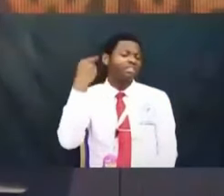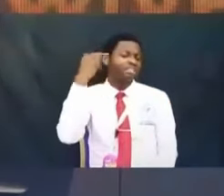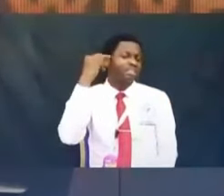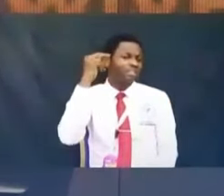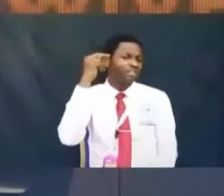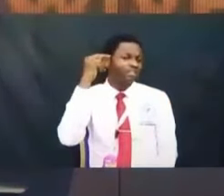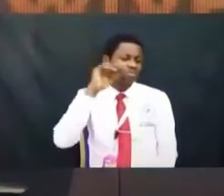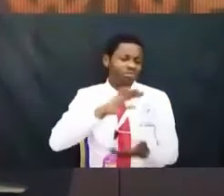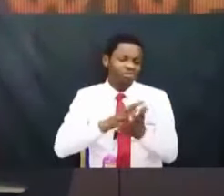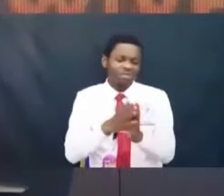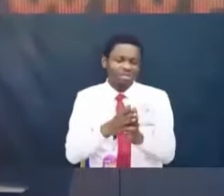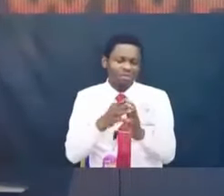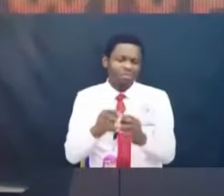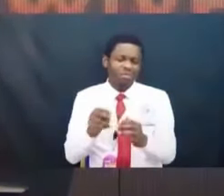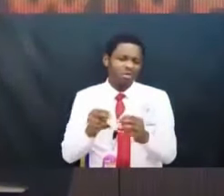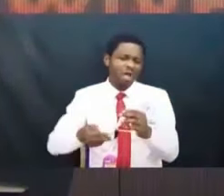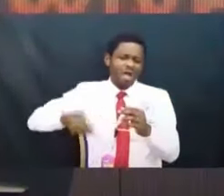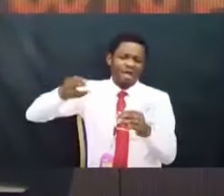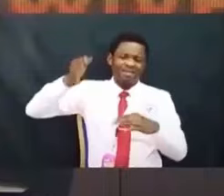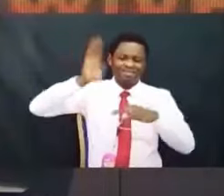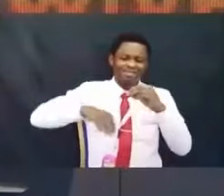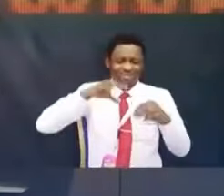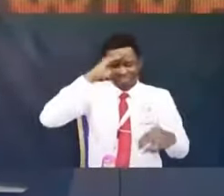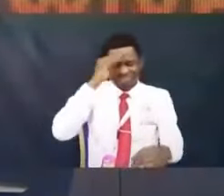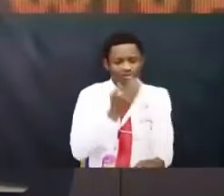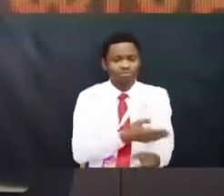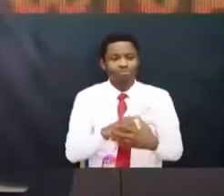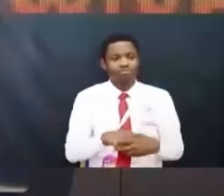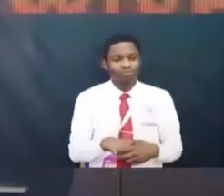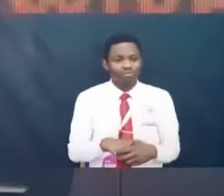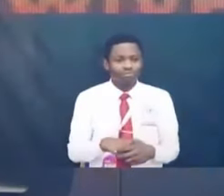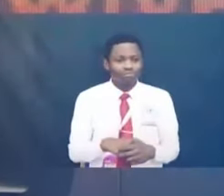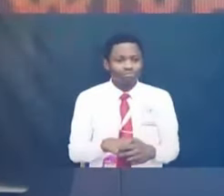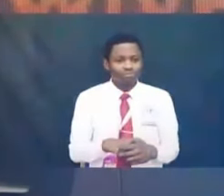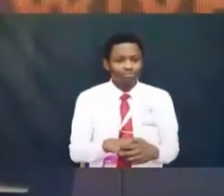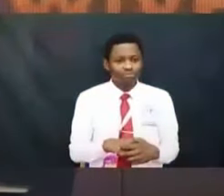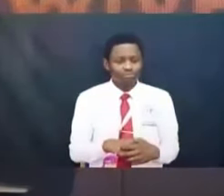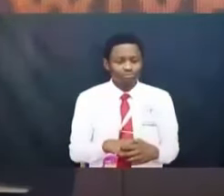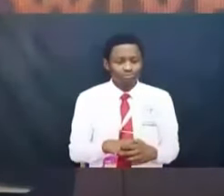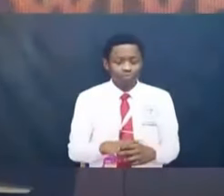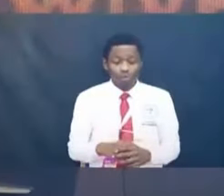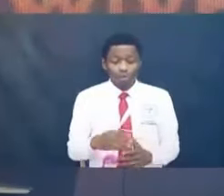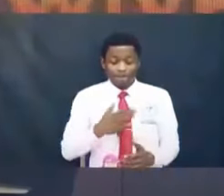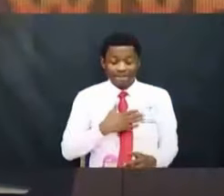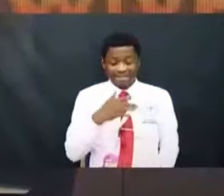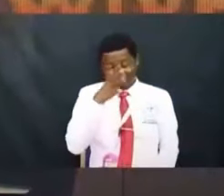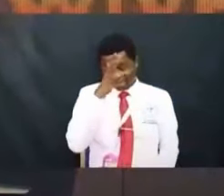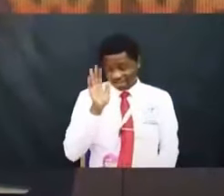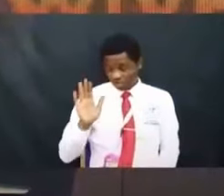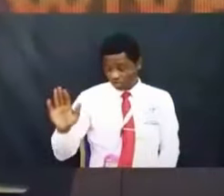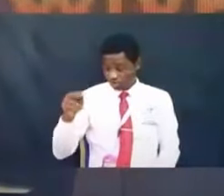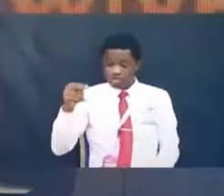even higher than the son. The nephews used to call him chief. You know why they call him